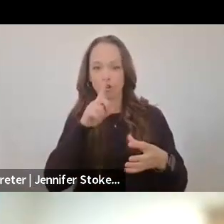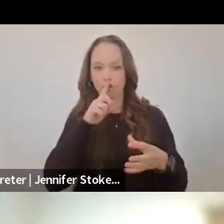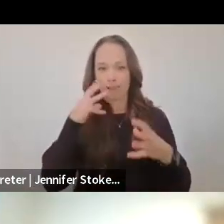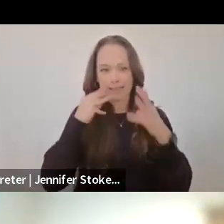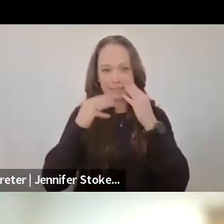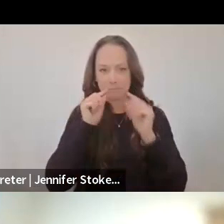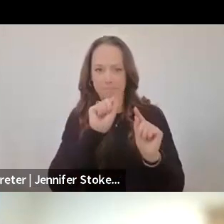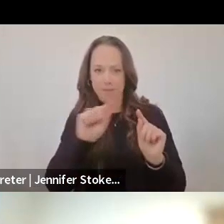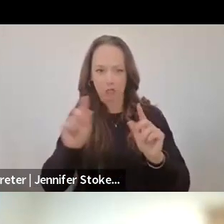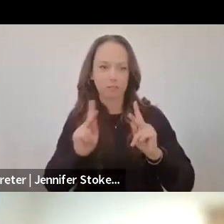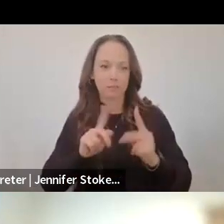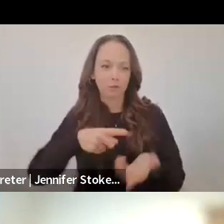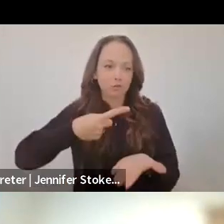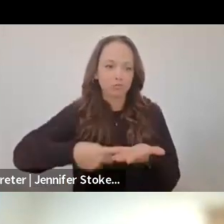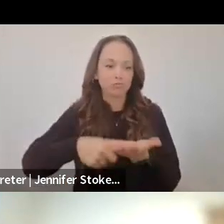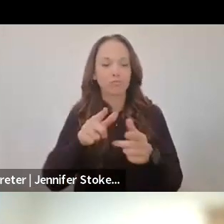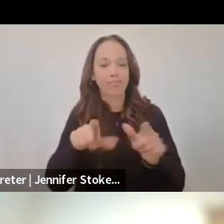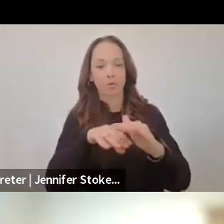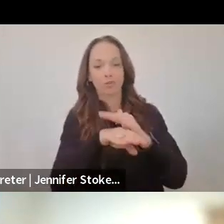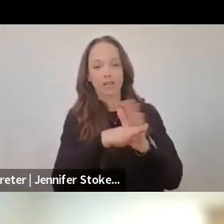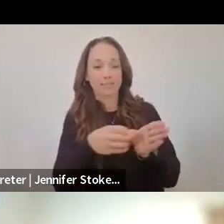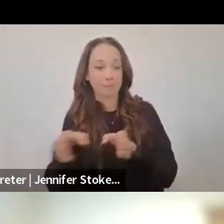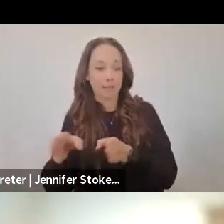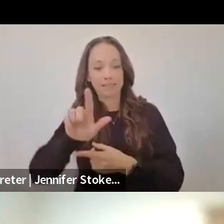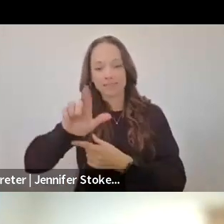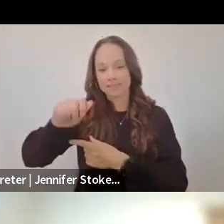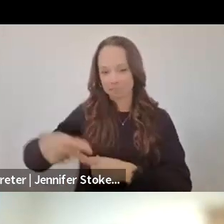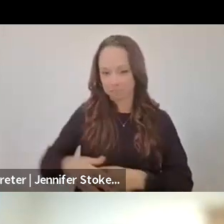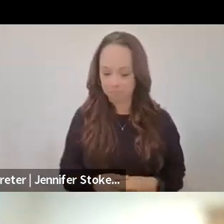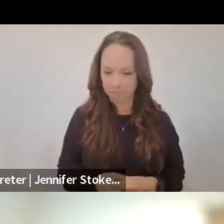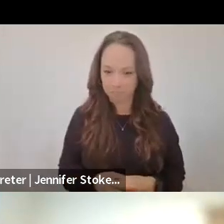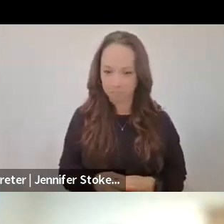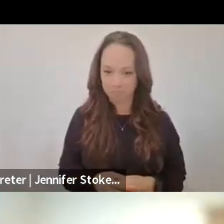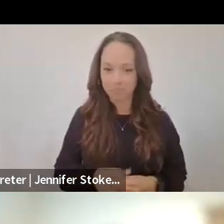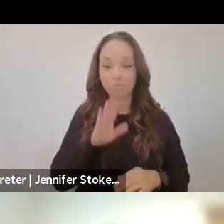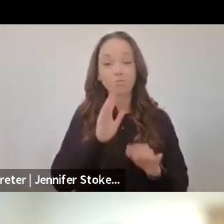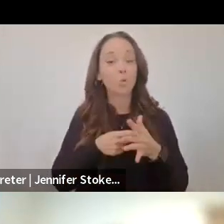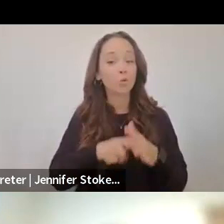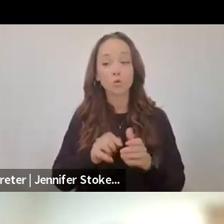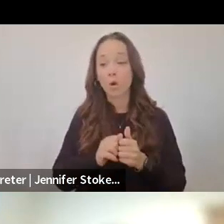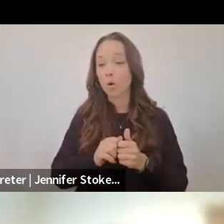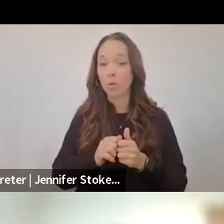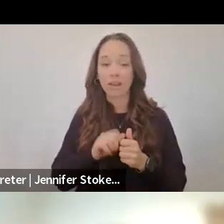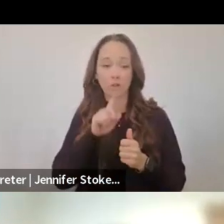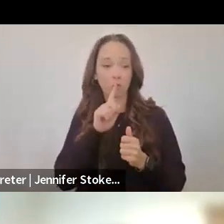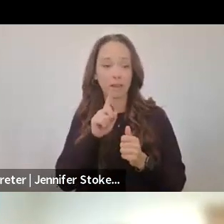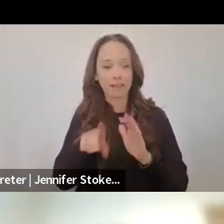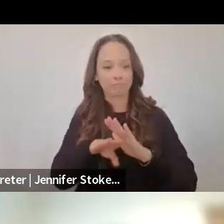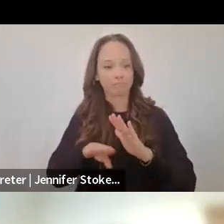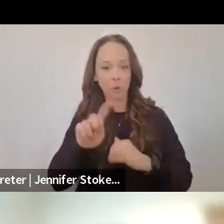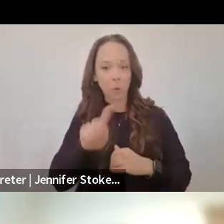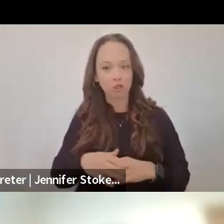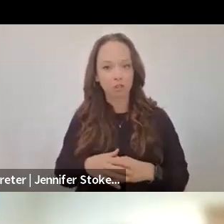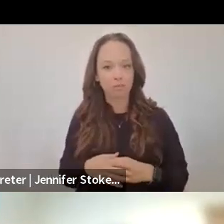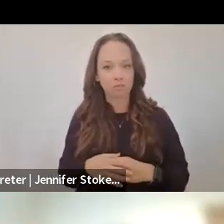people to talk about language access plans. And I'm going to kick it off with just a simple question. What is